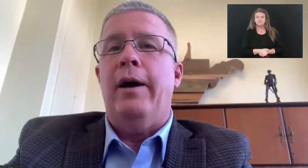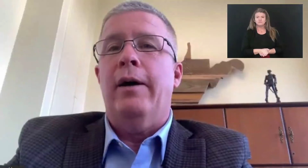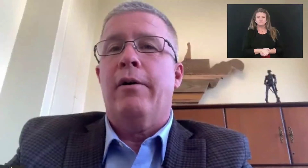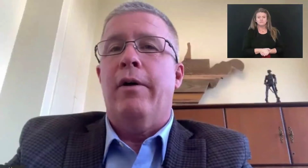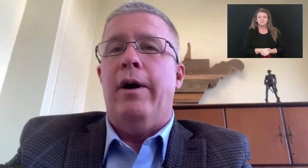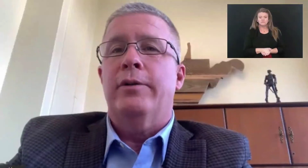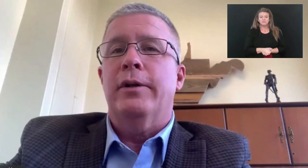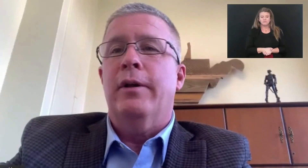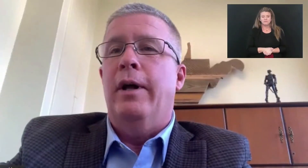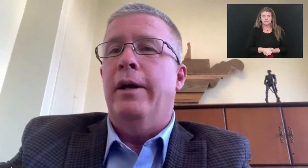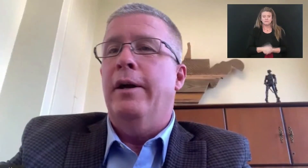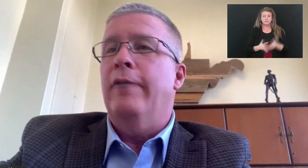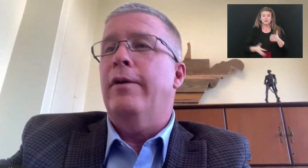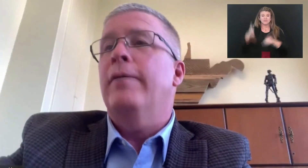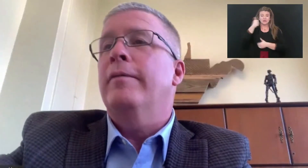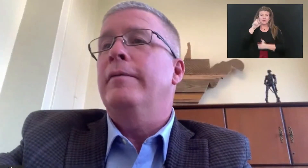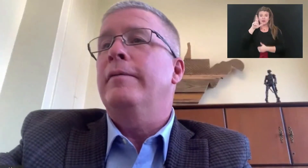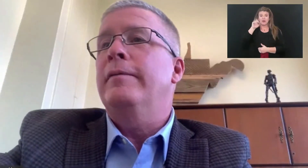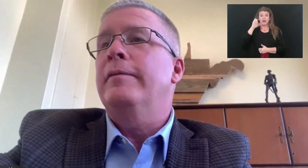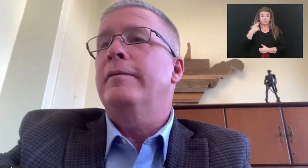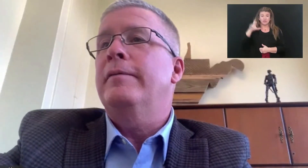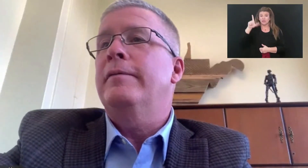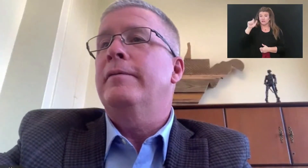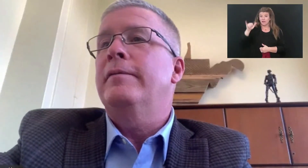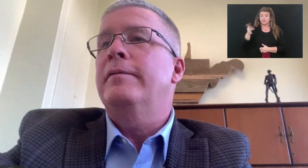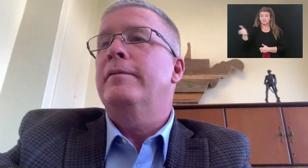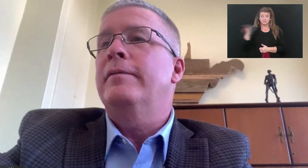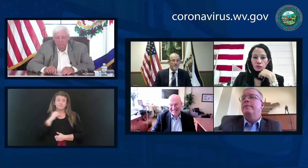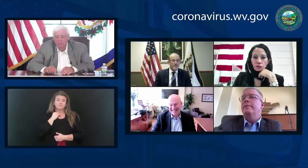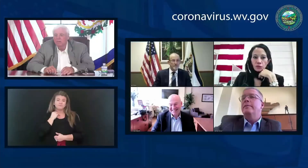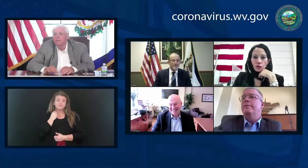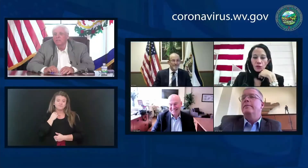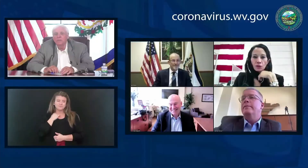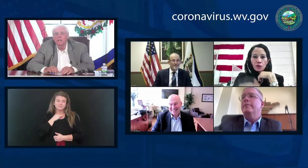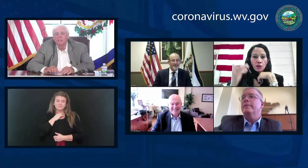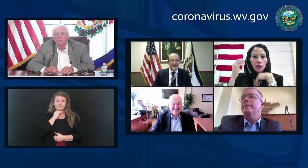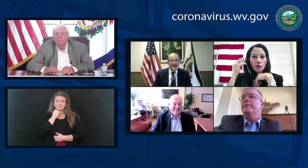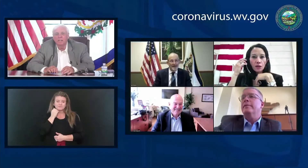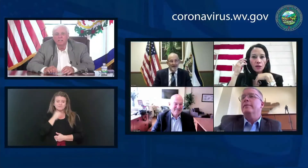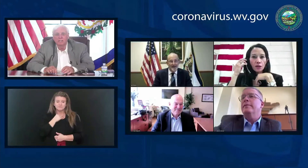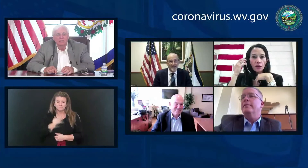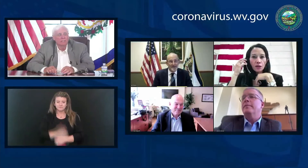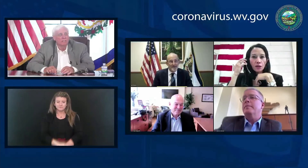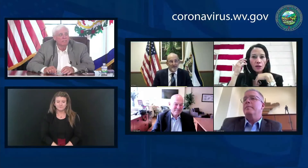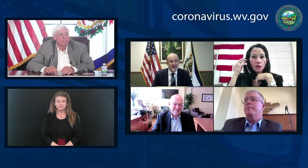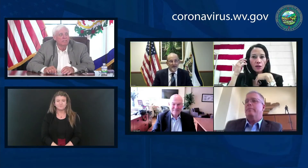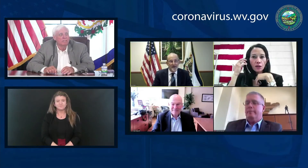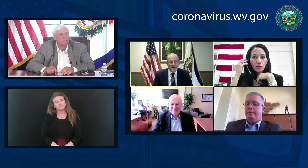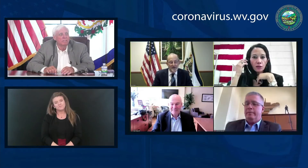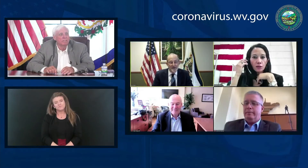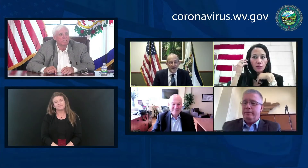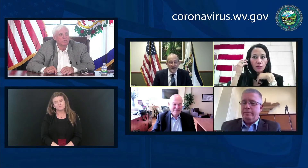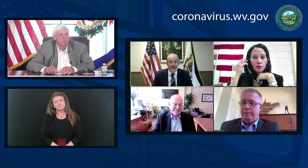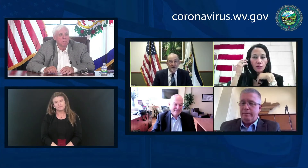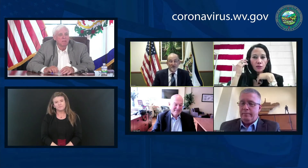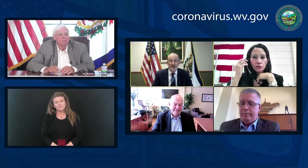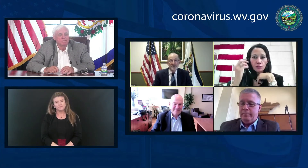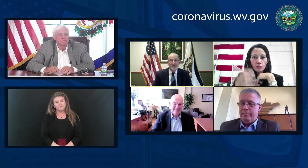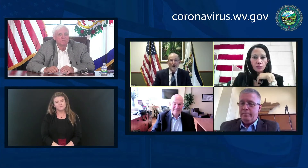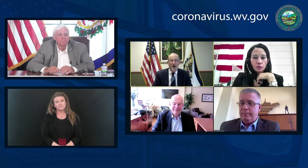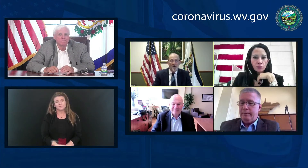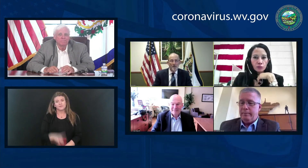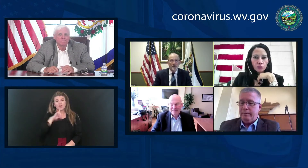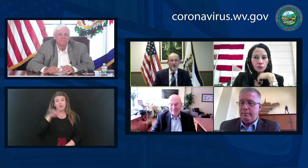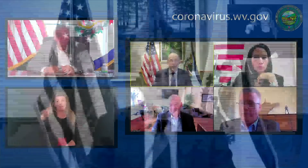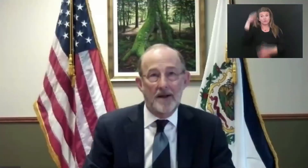Secretary Crouch and Clay, Governor. Okay. All right. If you guys will take it. Yeah. Thank you, Governor. Yes, those lists